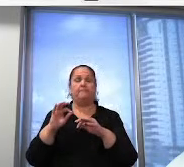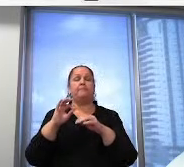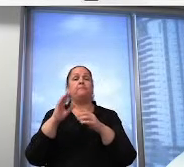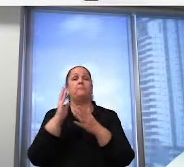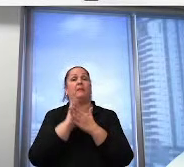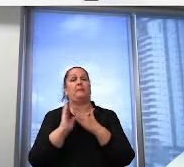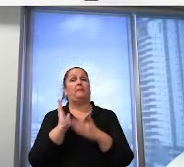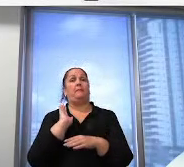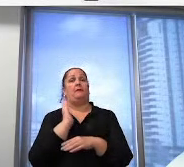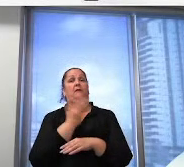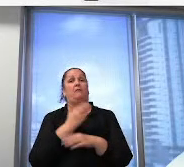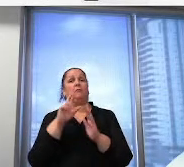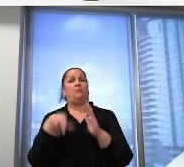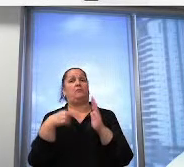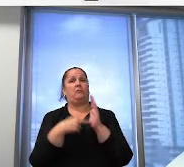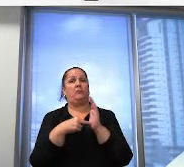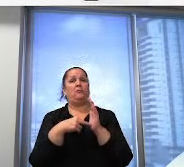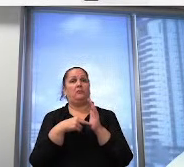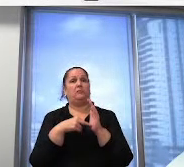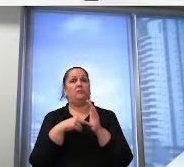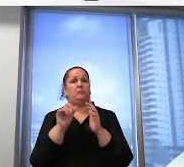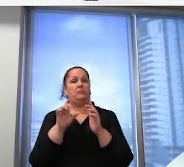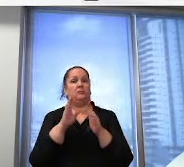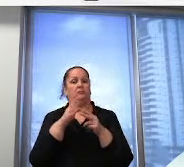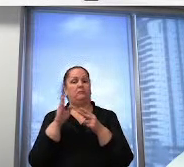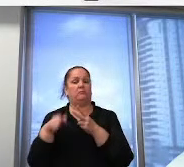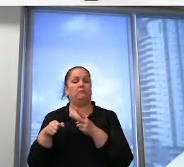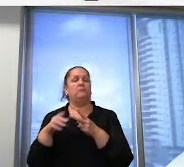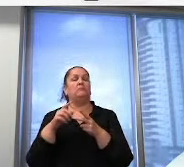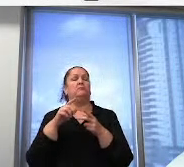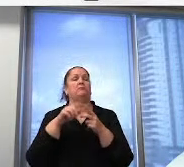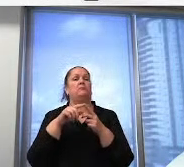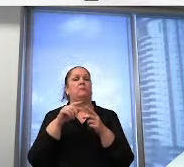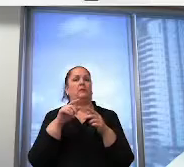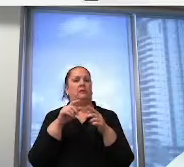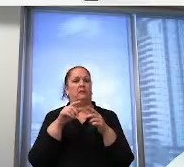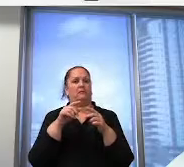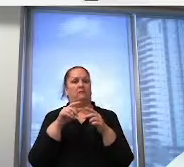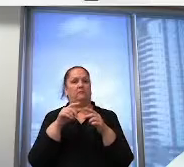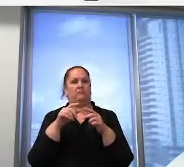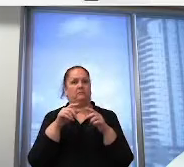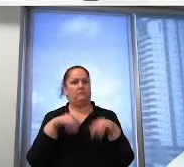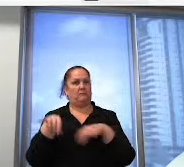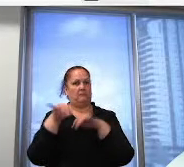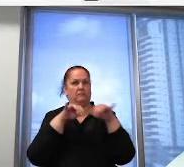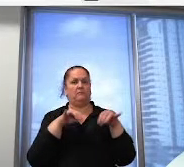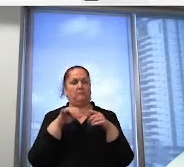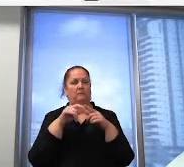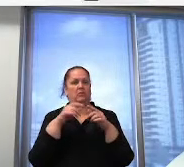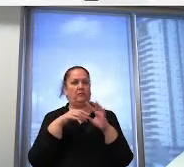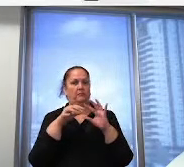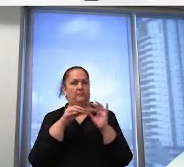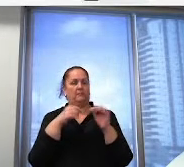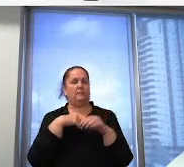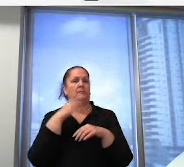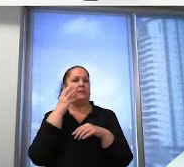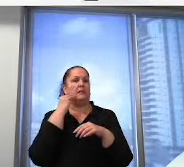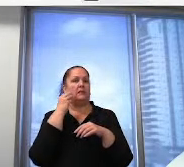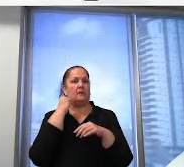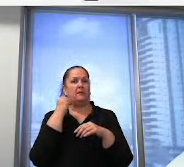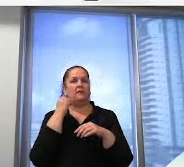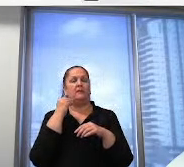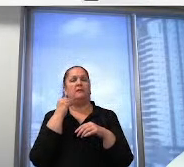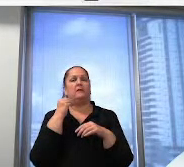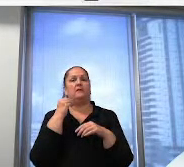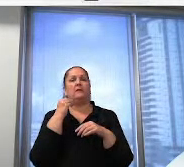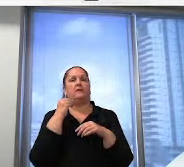accordingly. It is part of our goal to be able to do that as an industry standard. I'll speak now in the context of my experience.